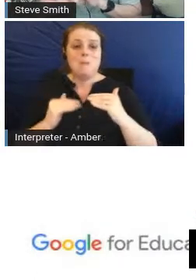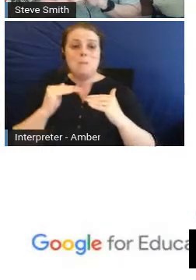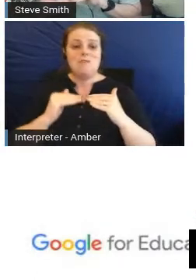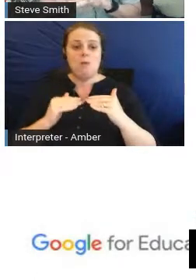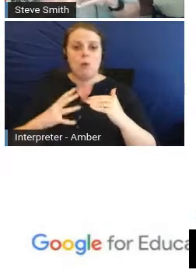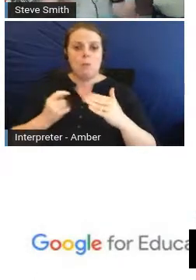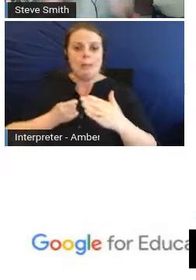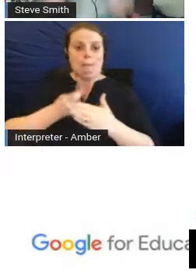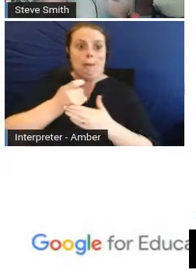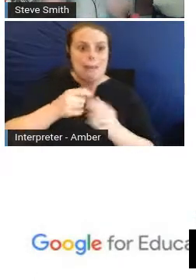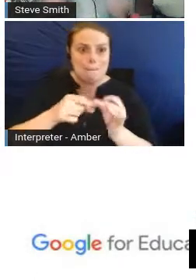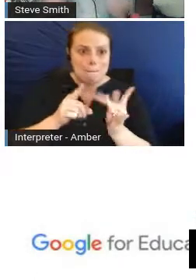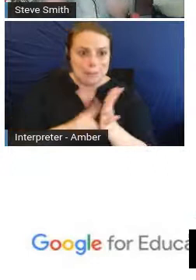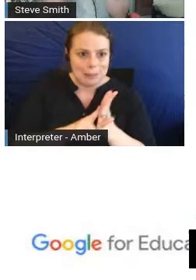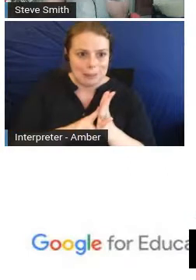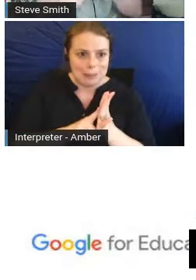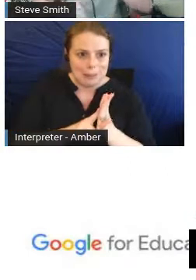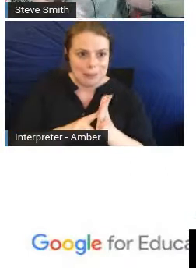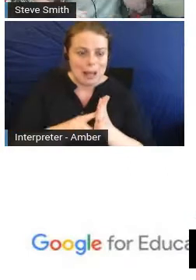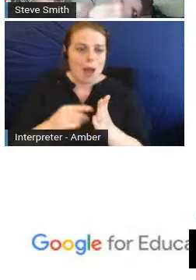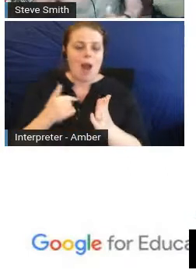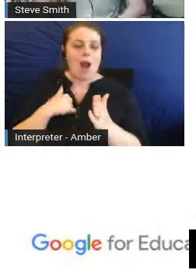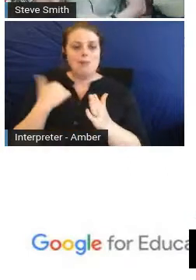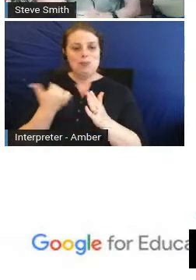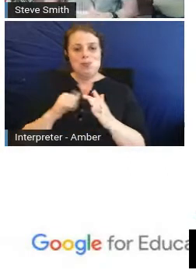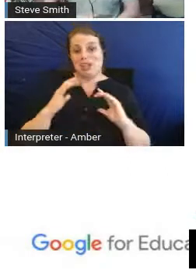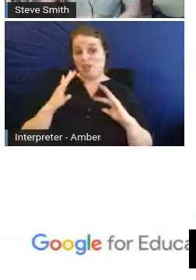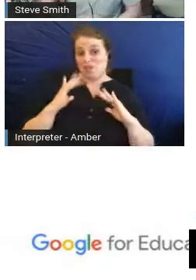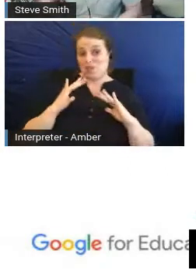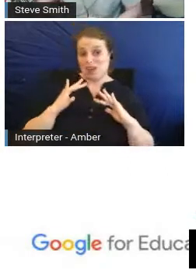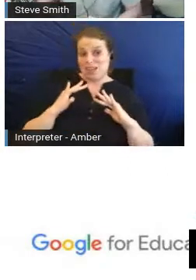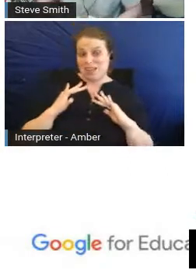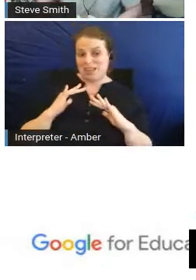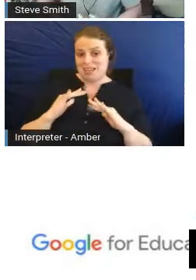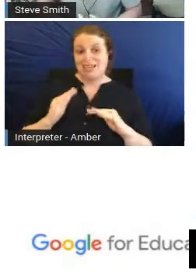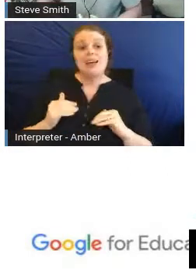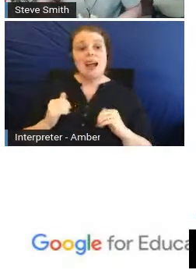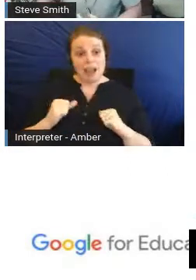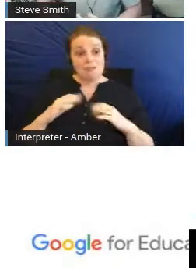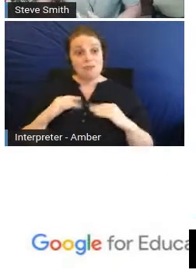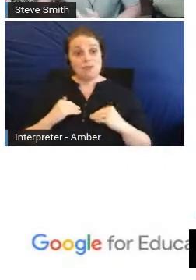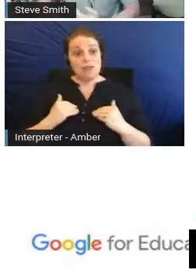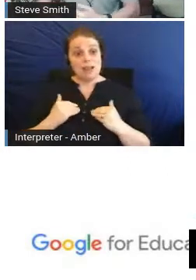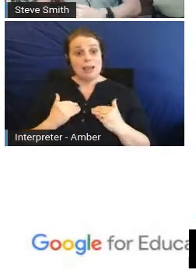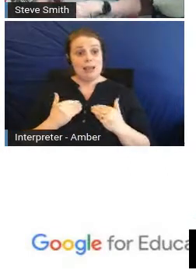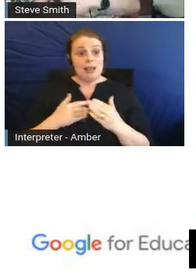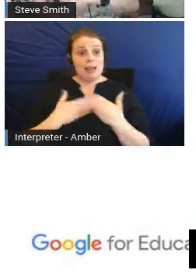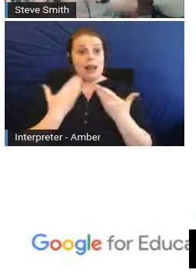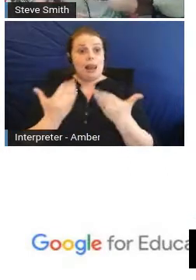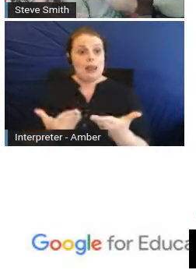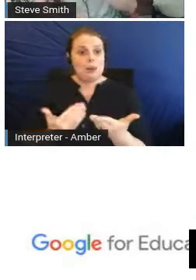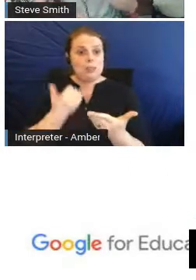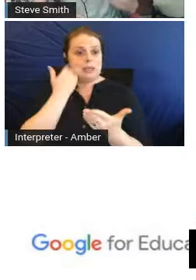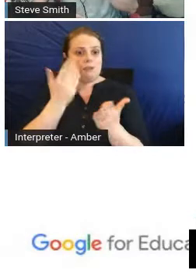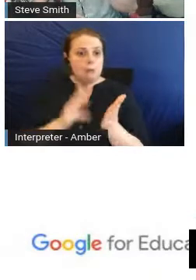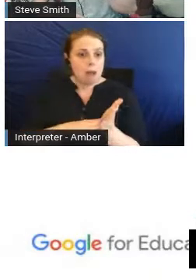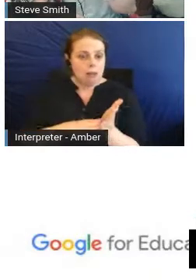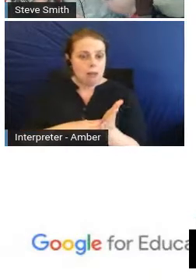to hear that because I'm using the free bit. So you do get a free allowance every month. If you want to build